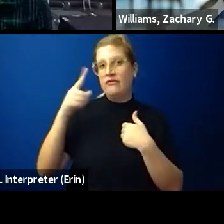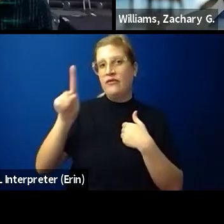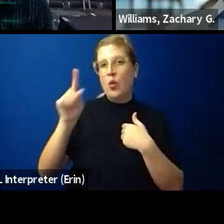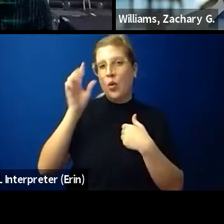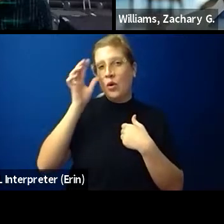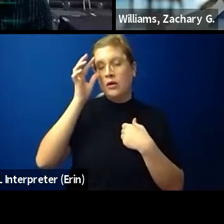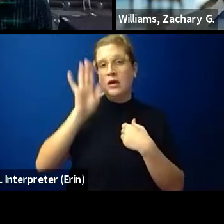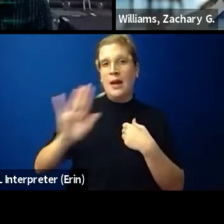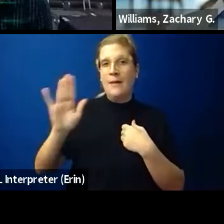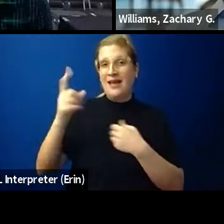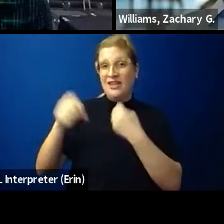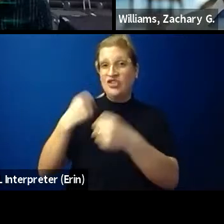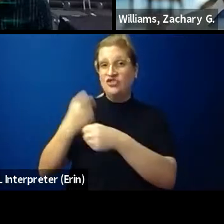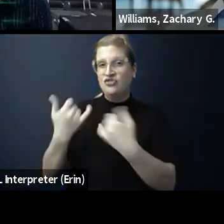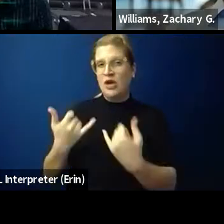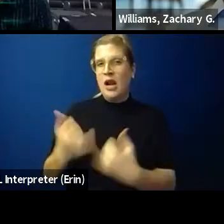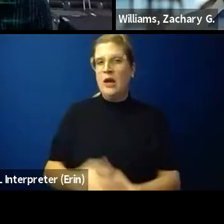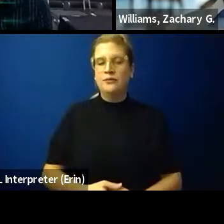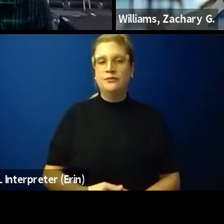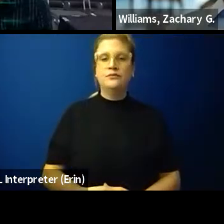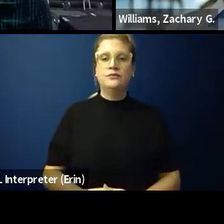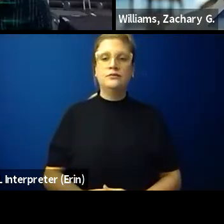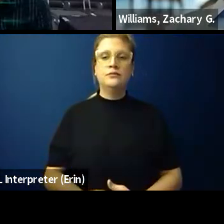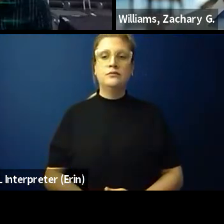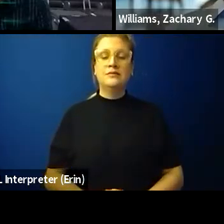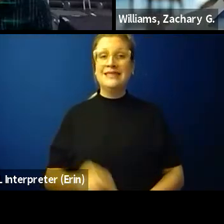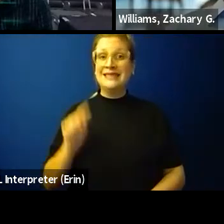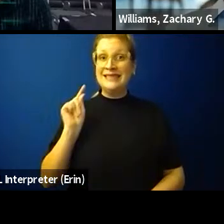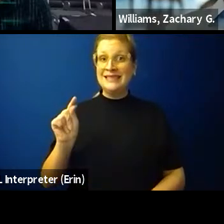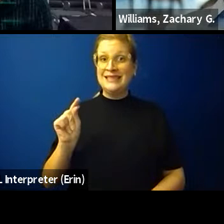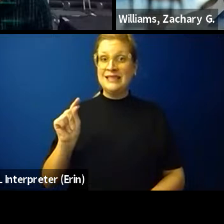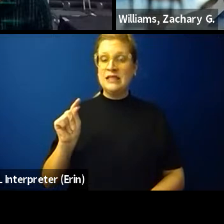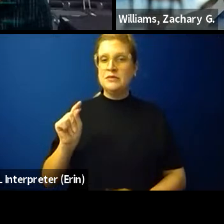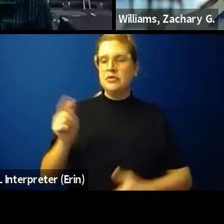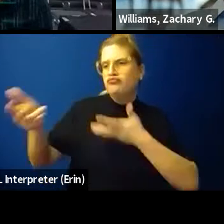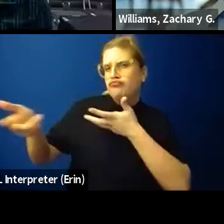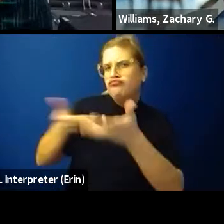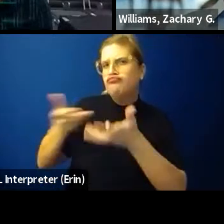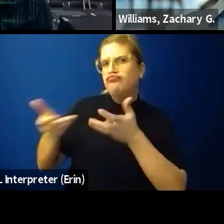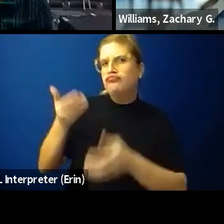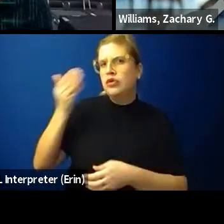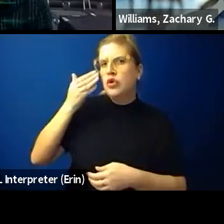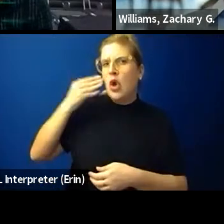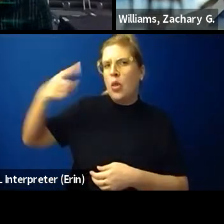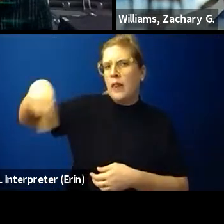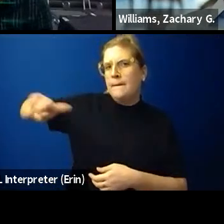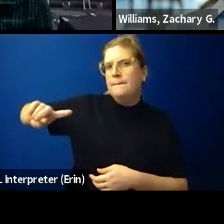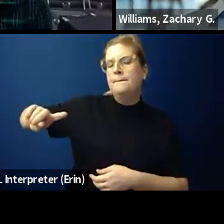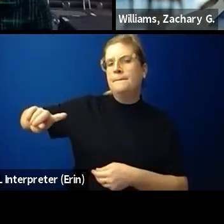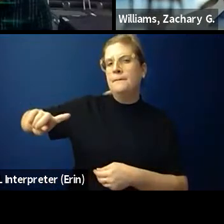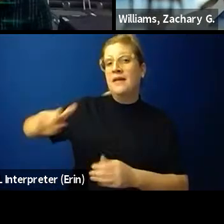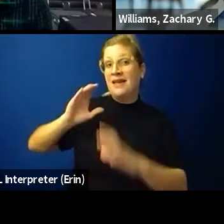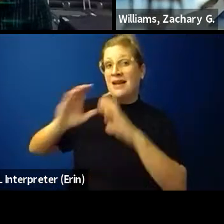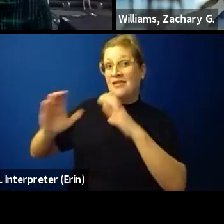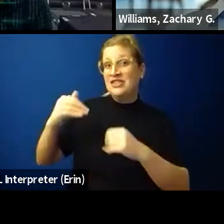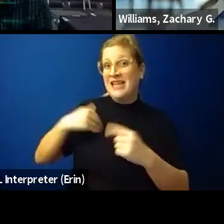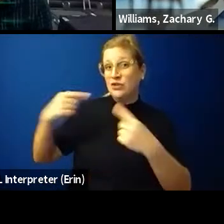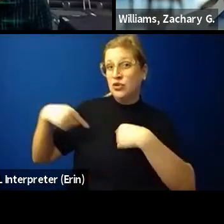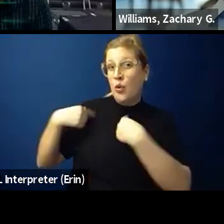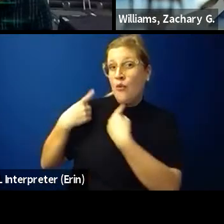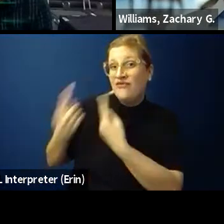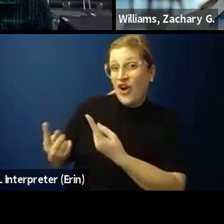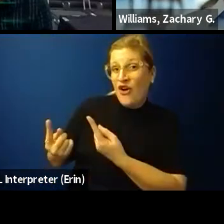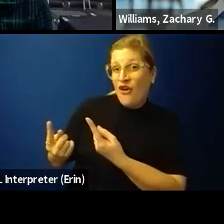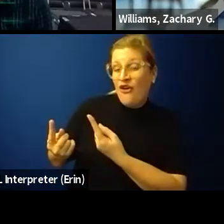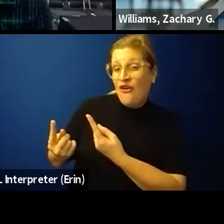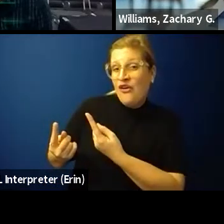say about a year now. And he's been getting to know them and the conversations that he's had to date has been